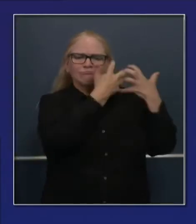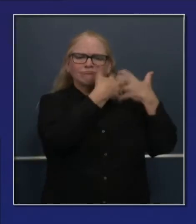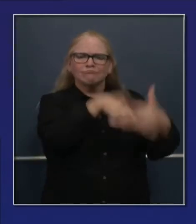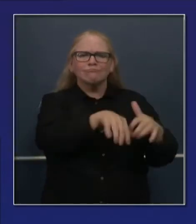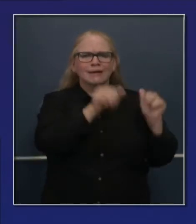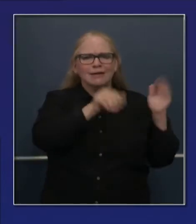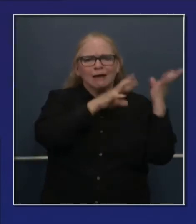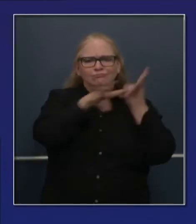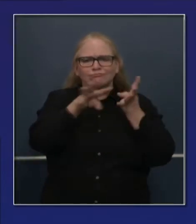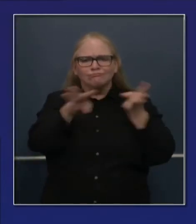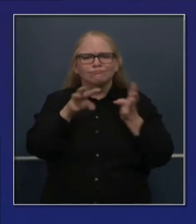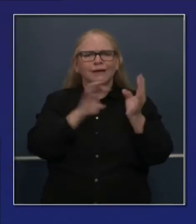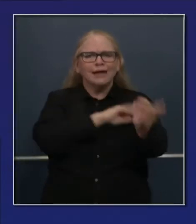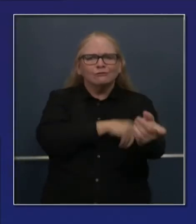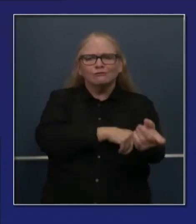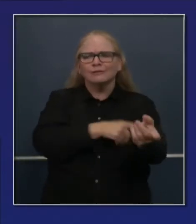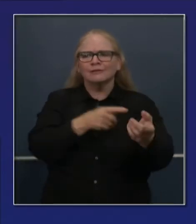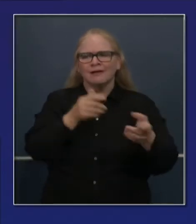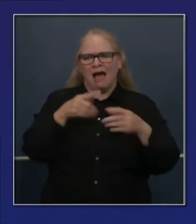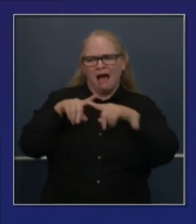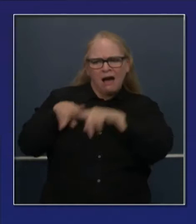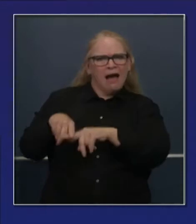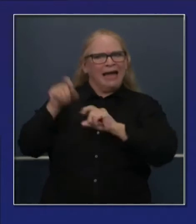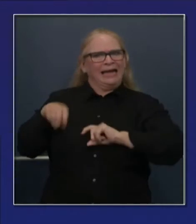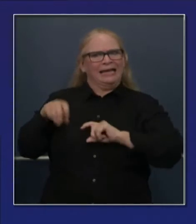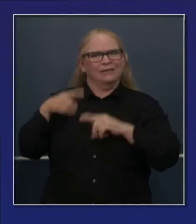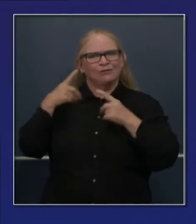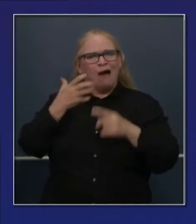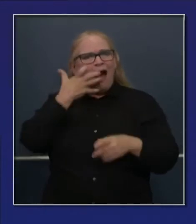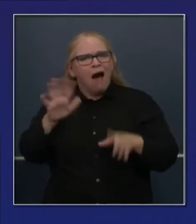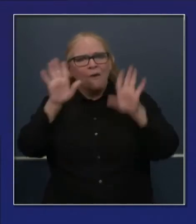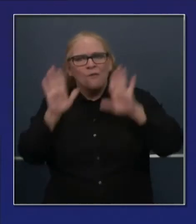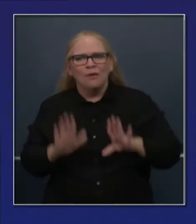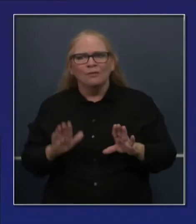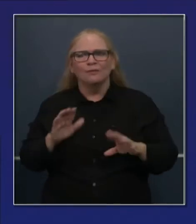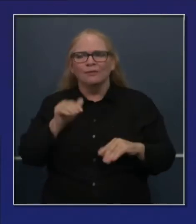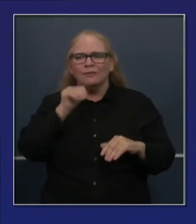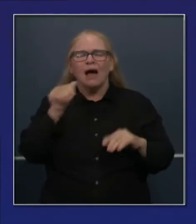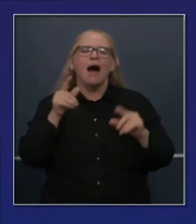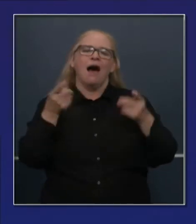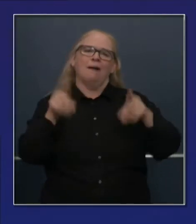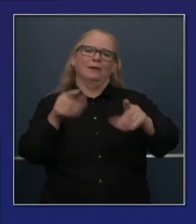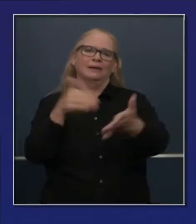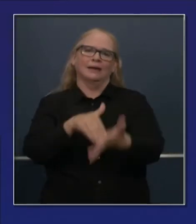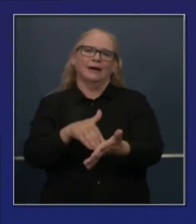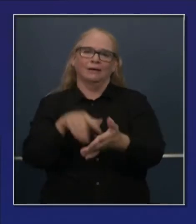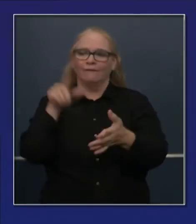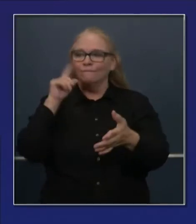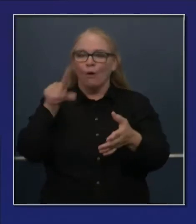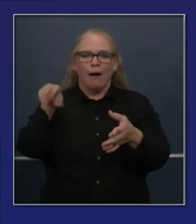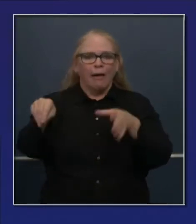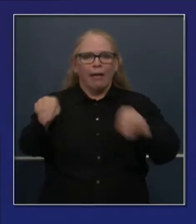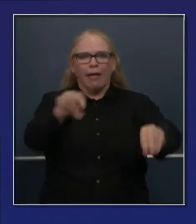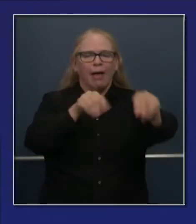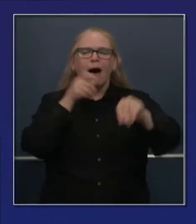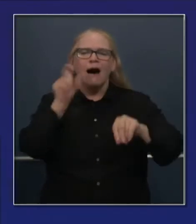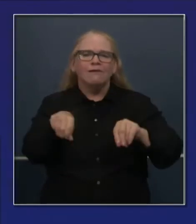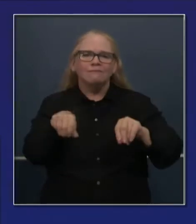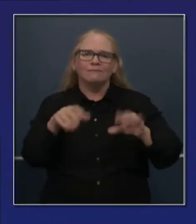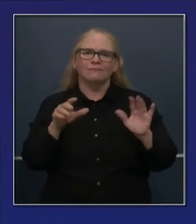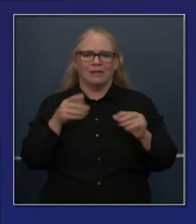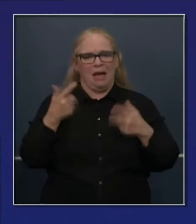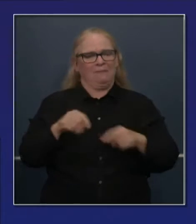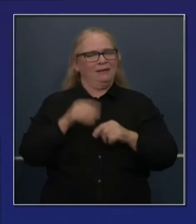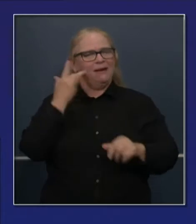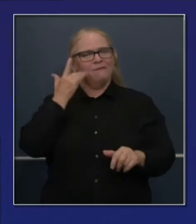issue and move forward to make sure this simply never happens again here in the state of California. We began that process, again, shortly after